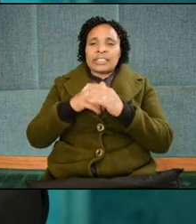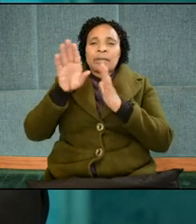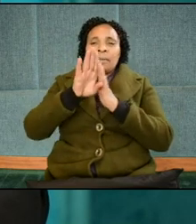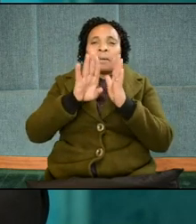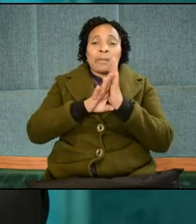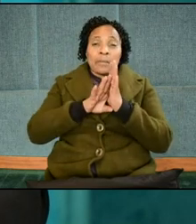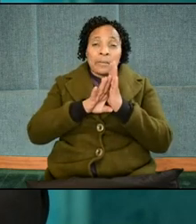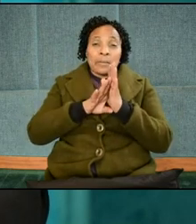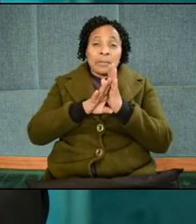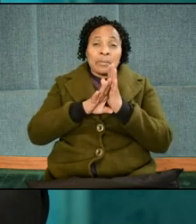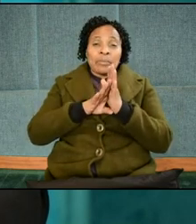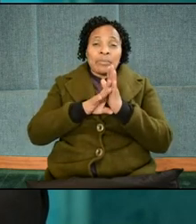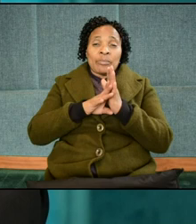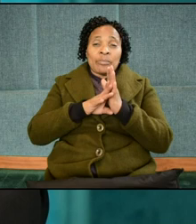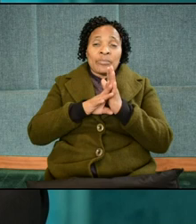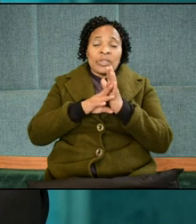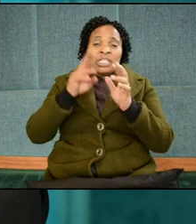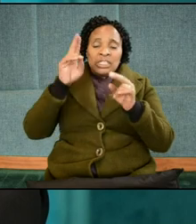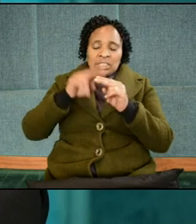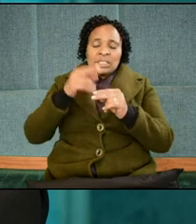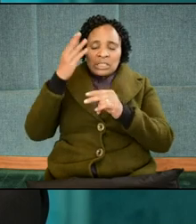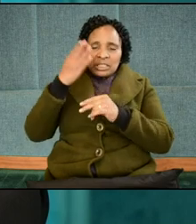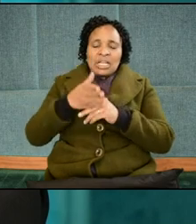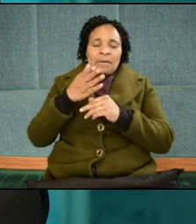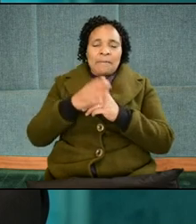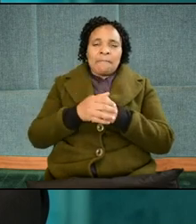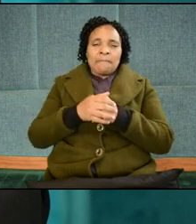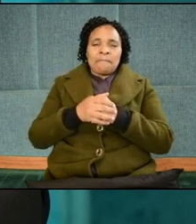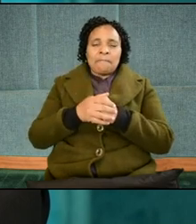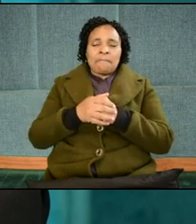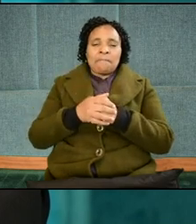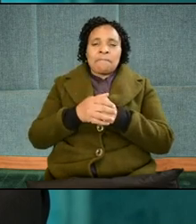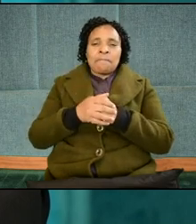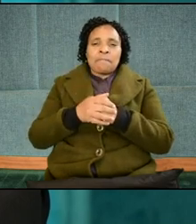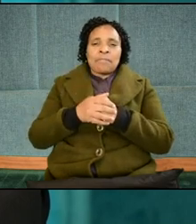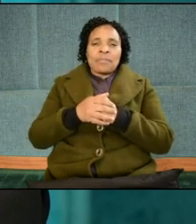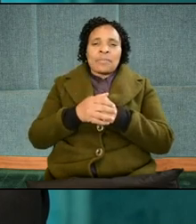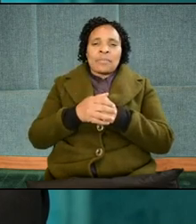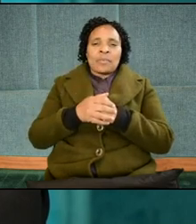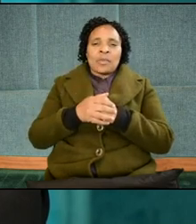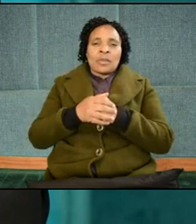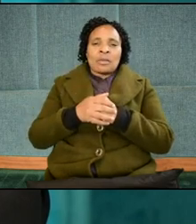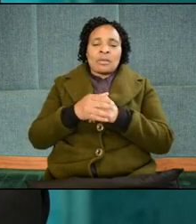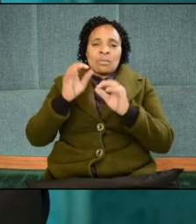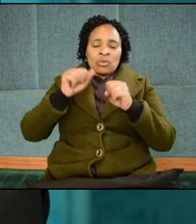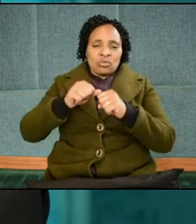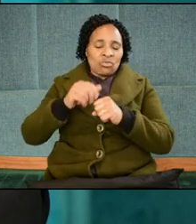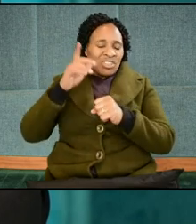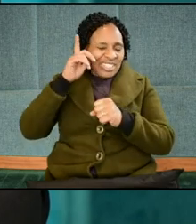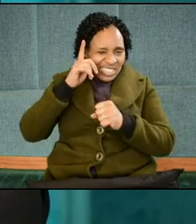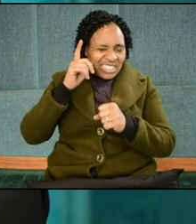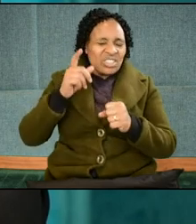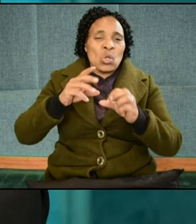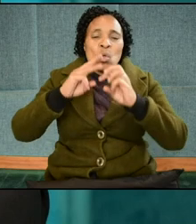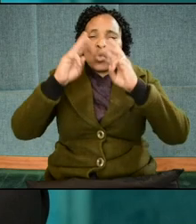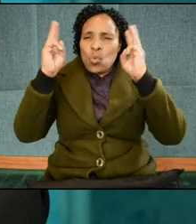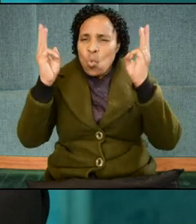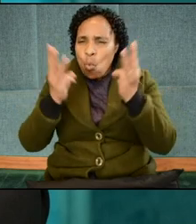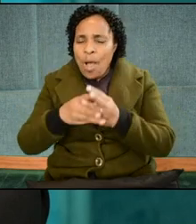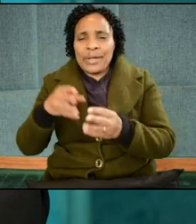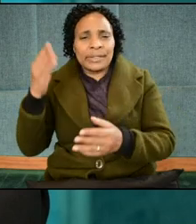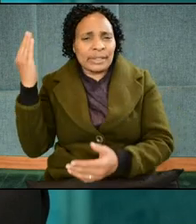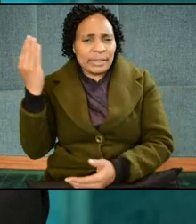Bible, he's sitting there, he's reading, and he listens to worldwide preachers,